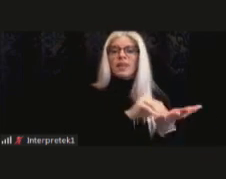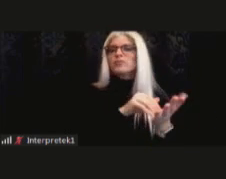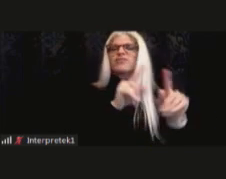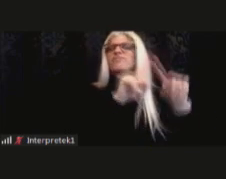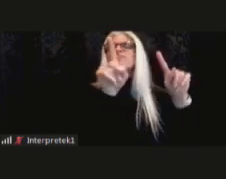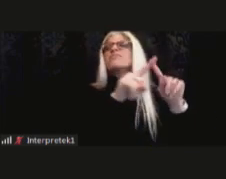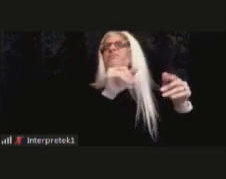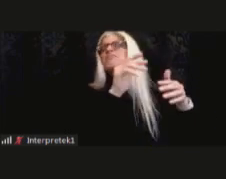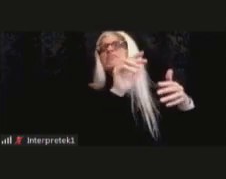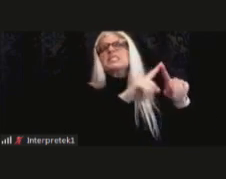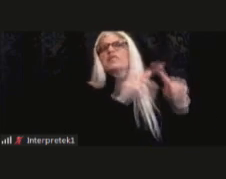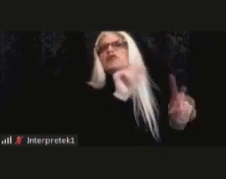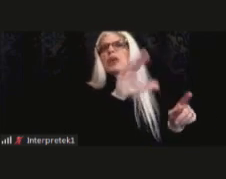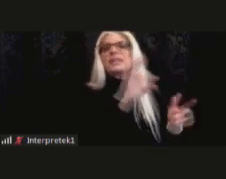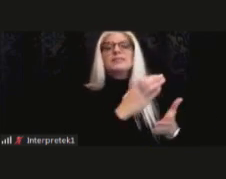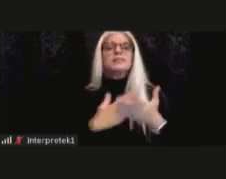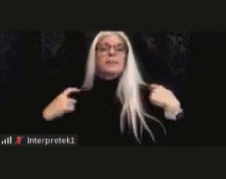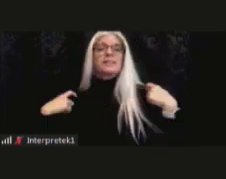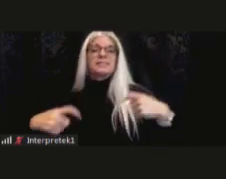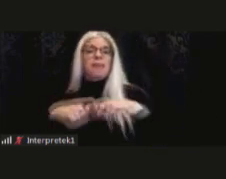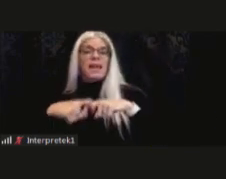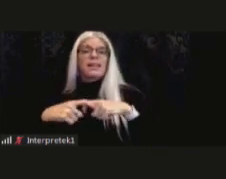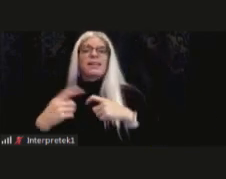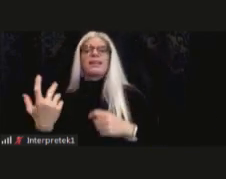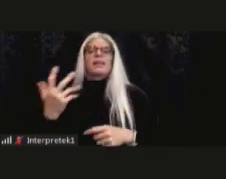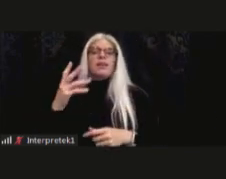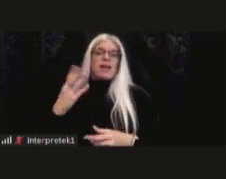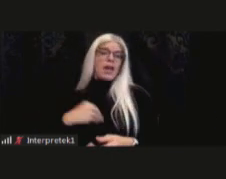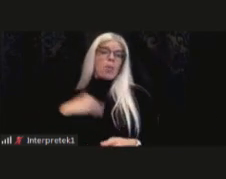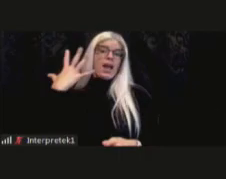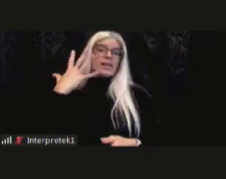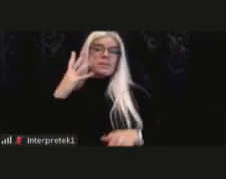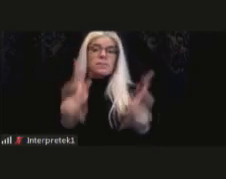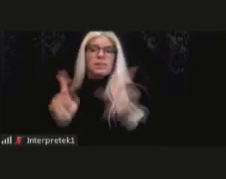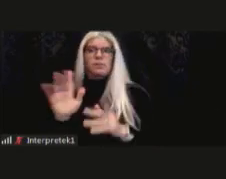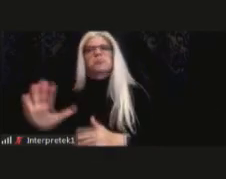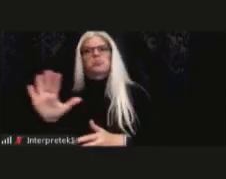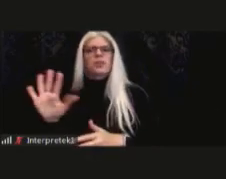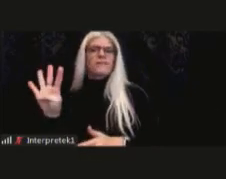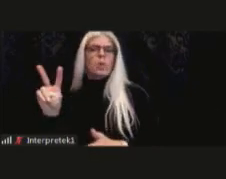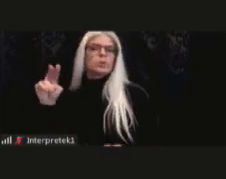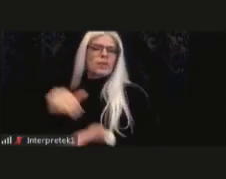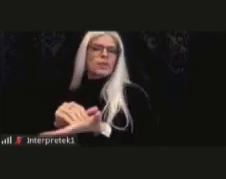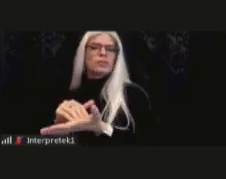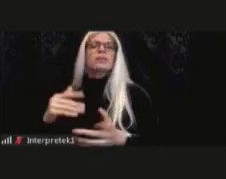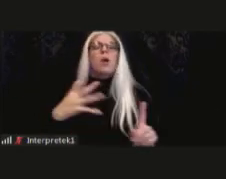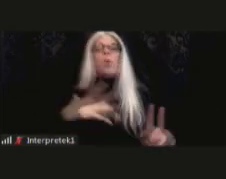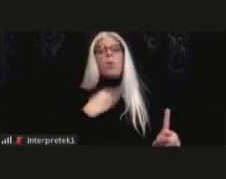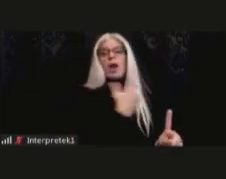Latino 31, and white alone excluding Hispanic or Latino 42, so a bit higher. Next